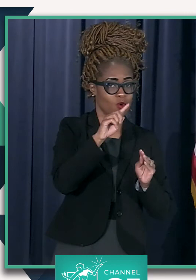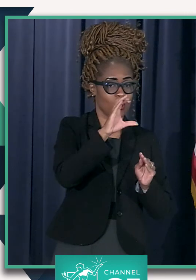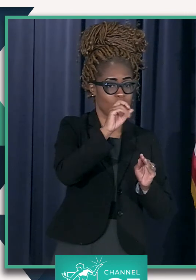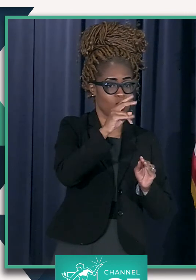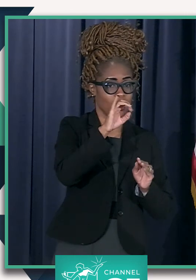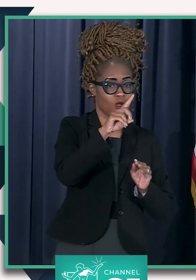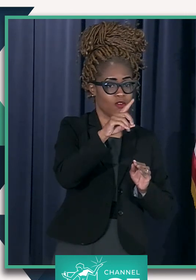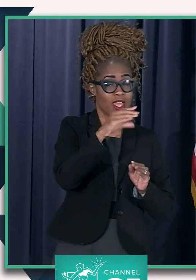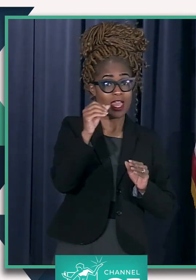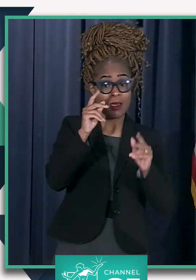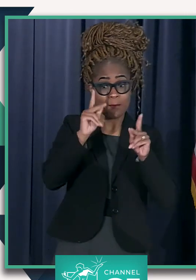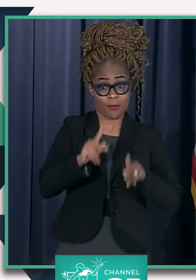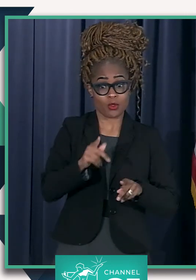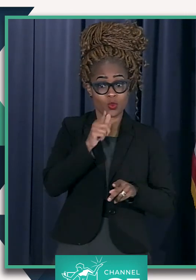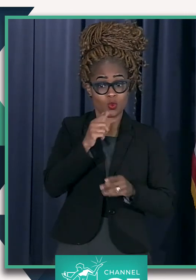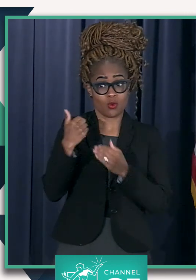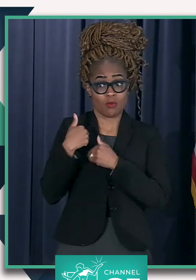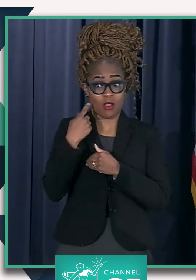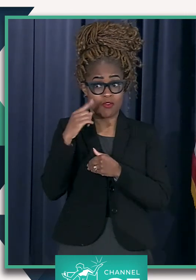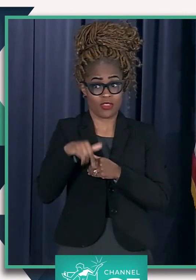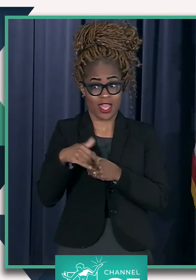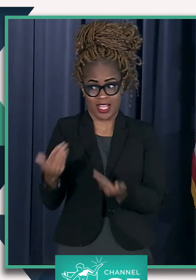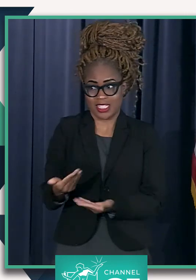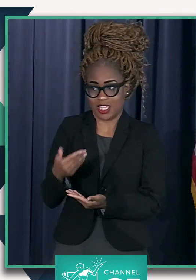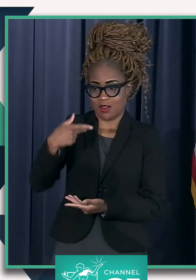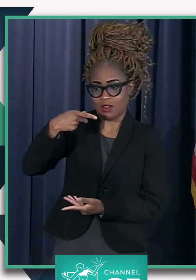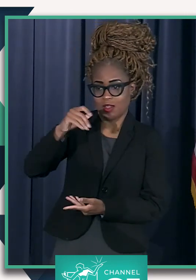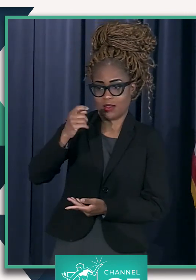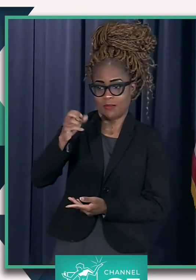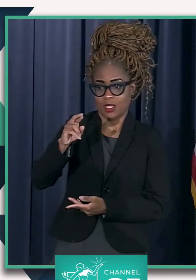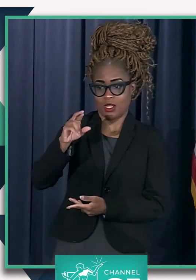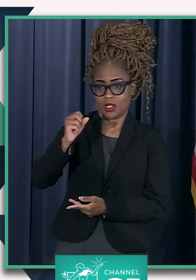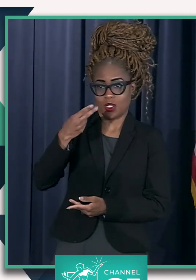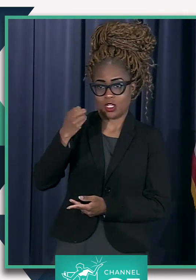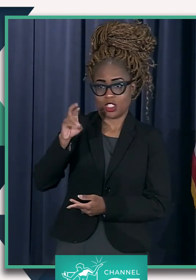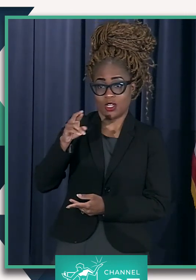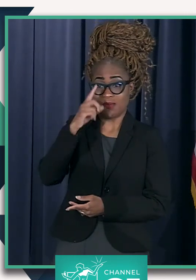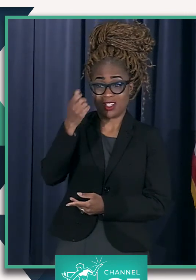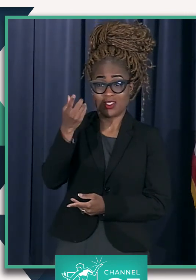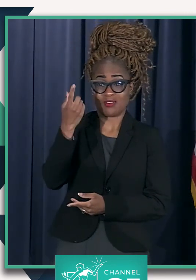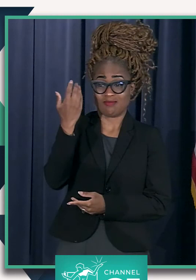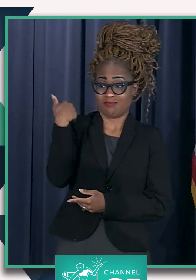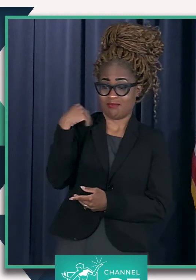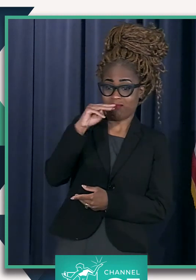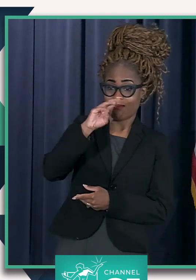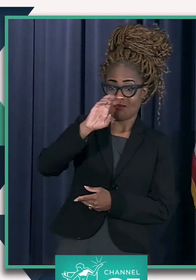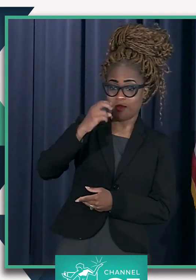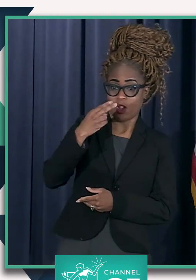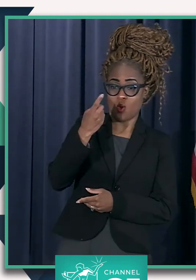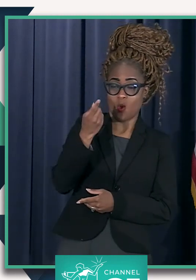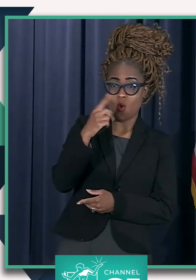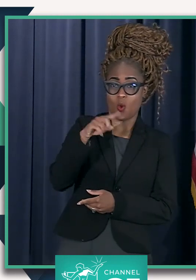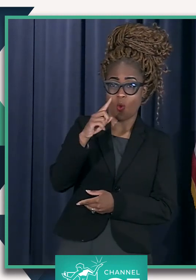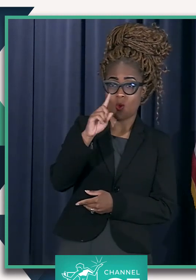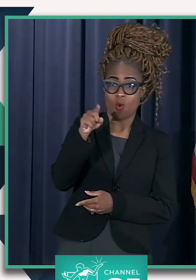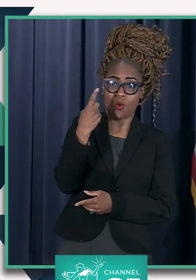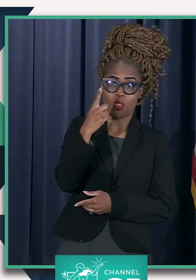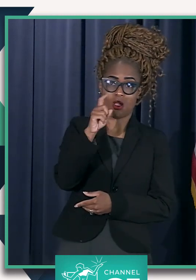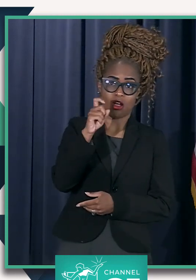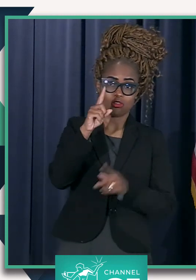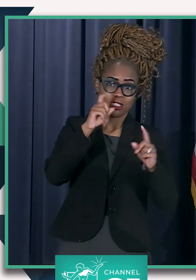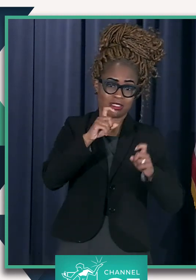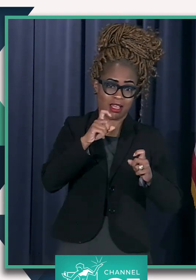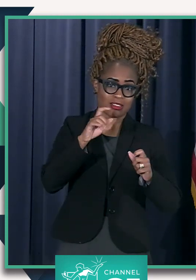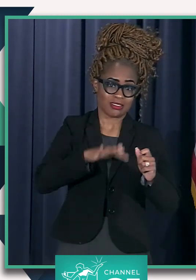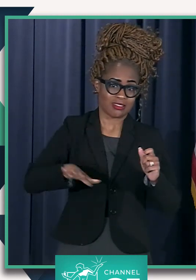actually Peter Scheer, because back in March, when there were only 100 tests being done a day in the entire state out of the state lab, and